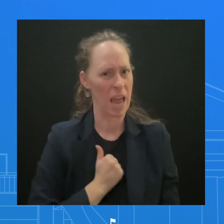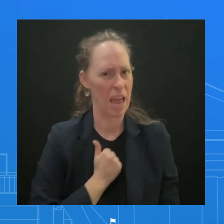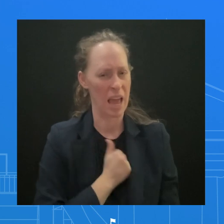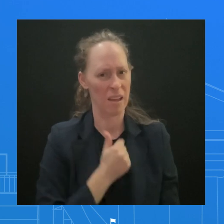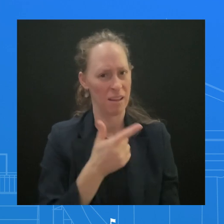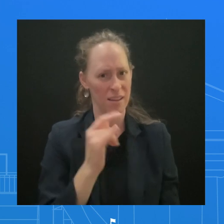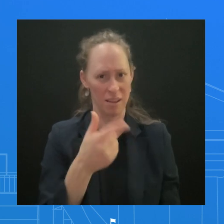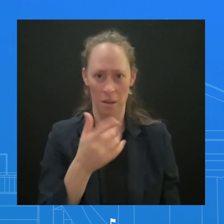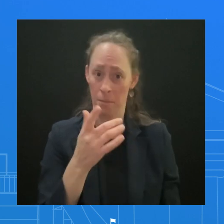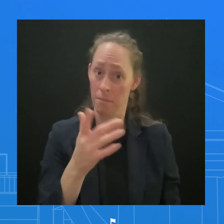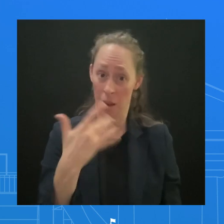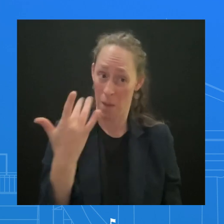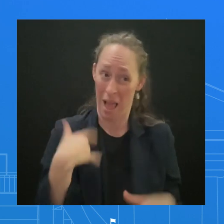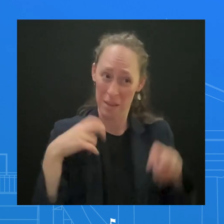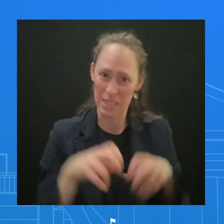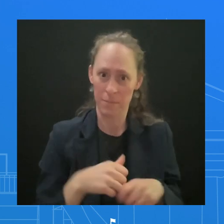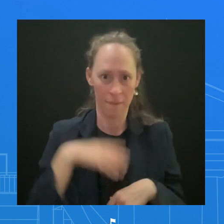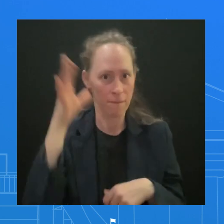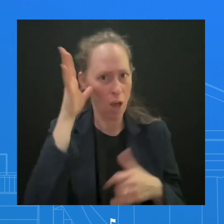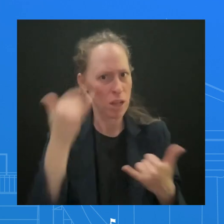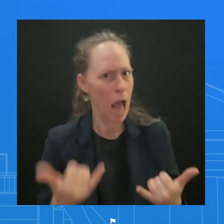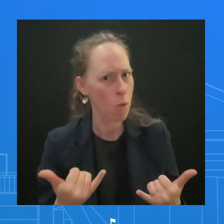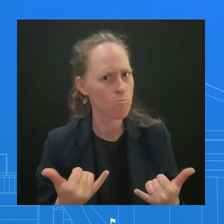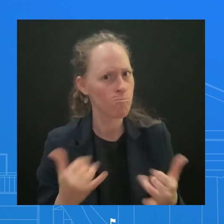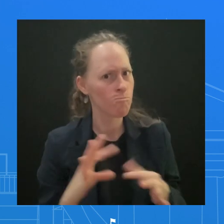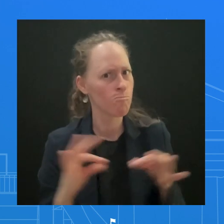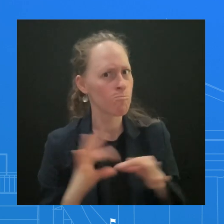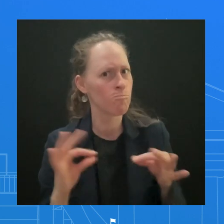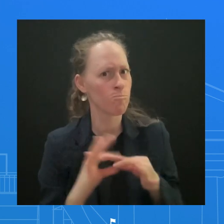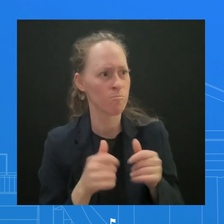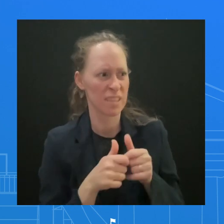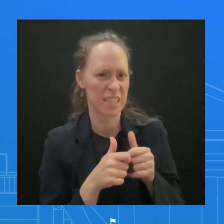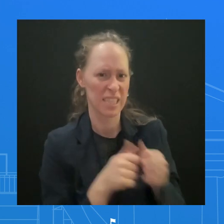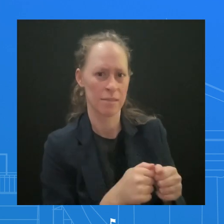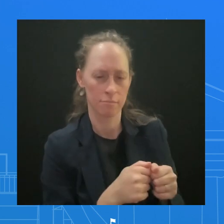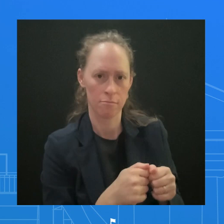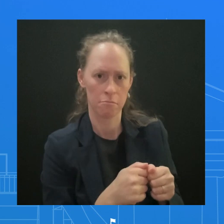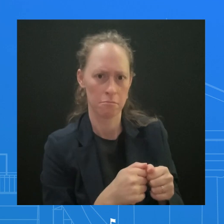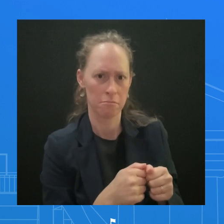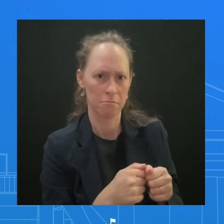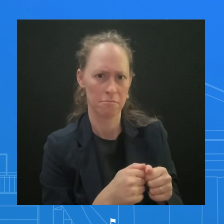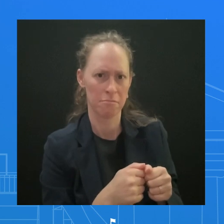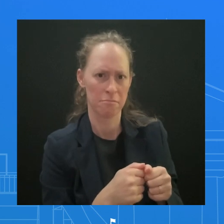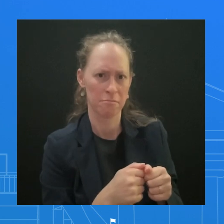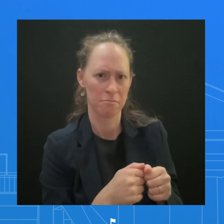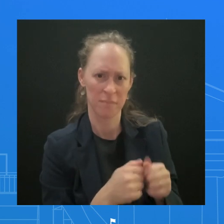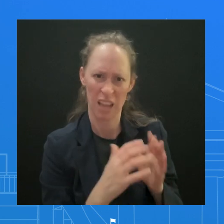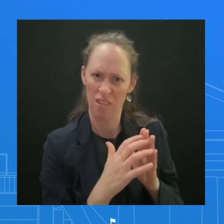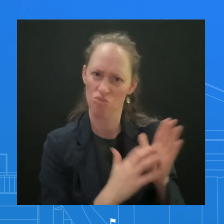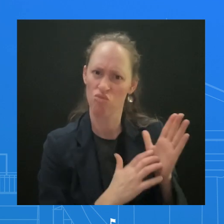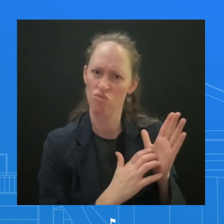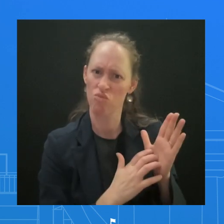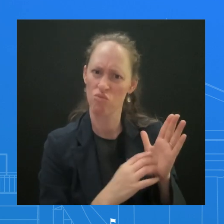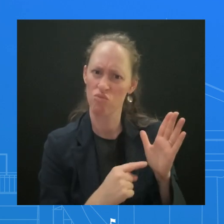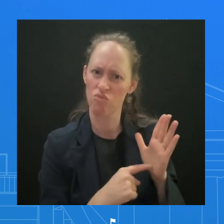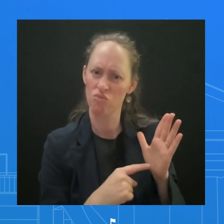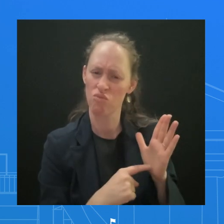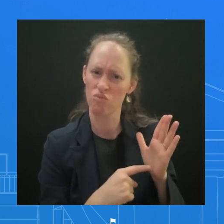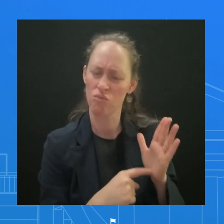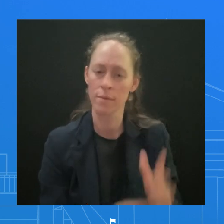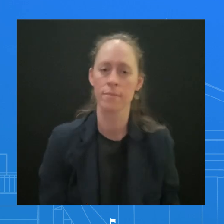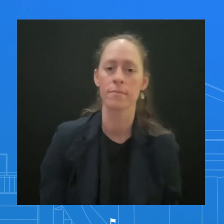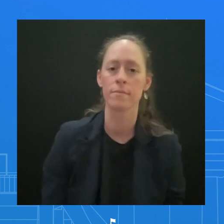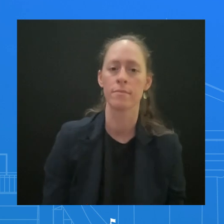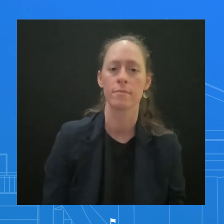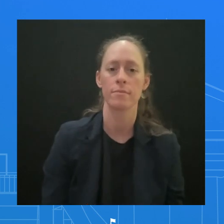questions about this. First, does this not undermine the president's claim during the 2020 campaign and